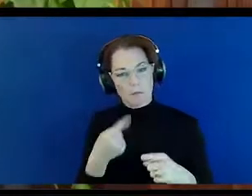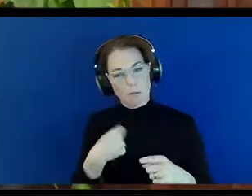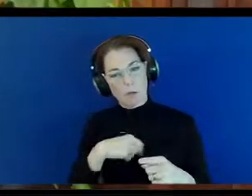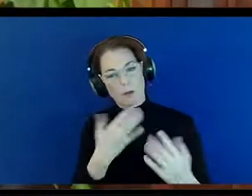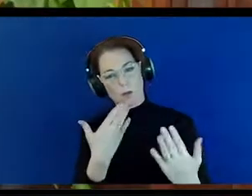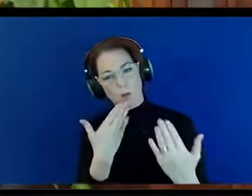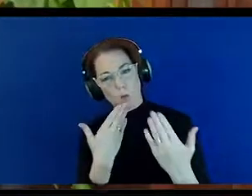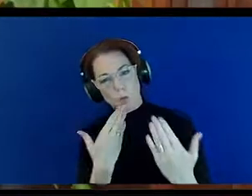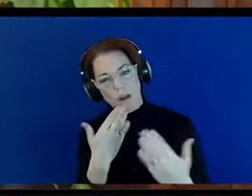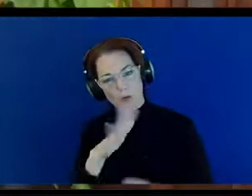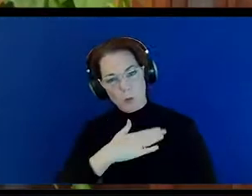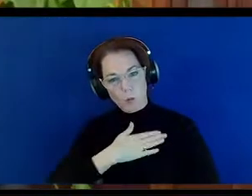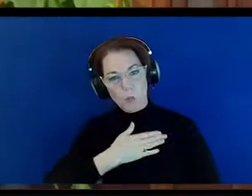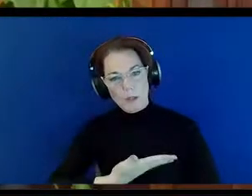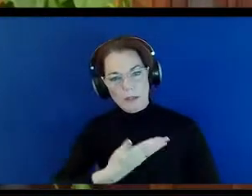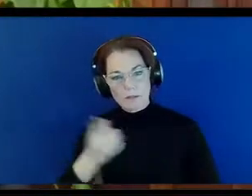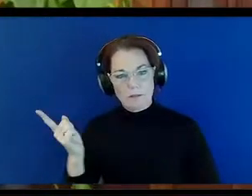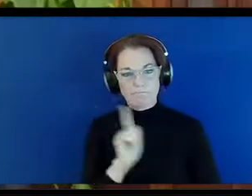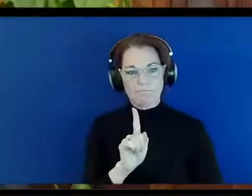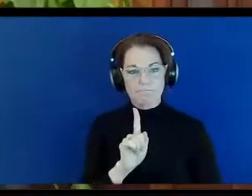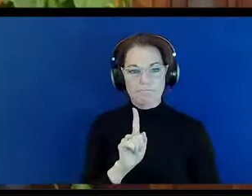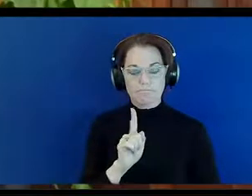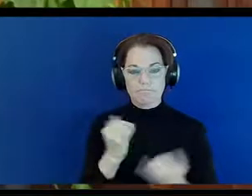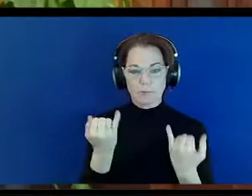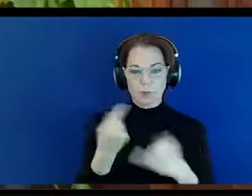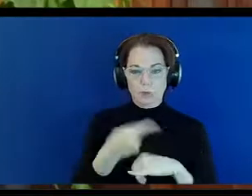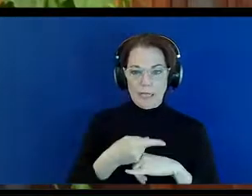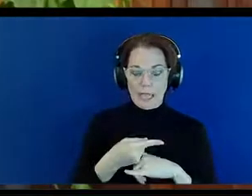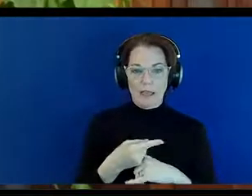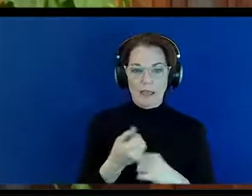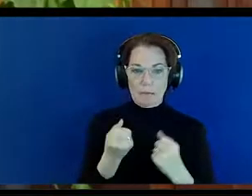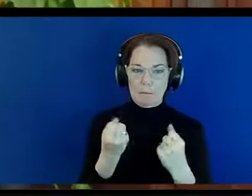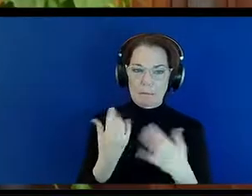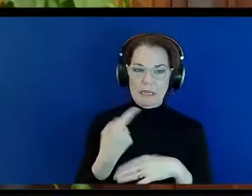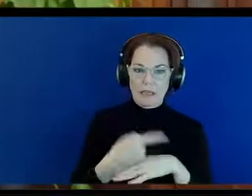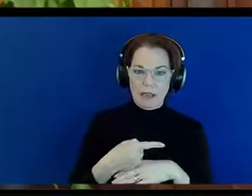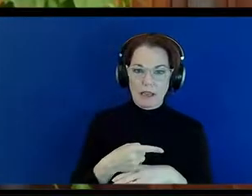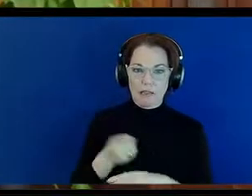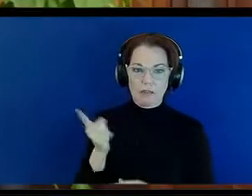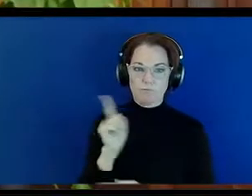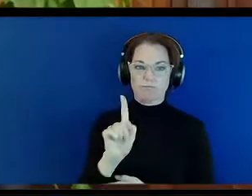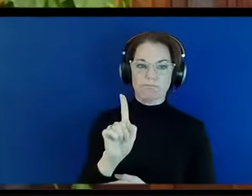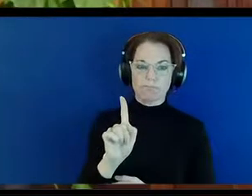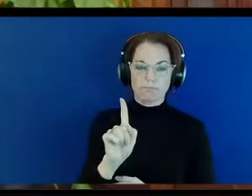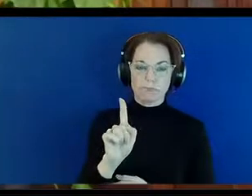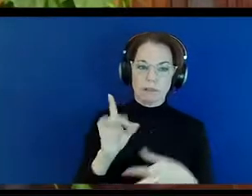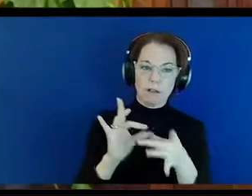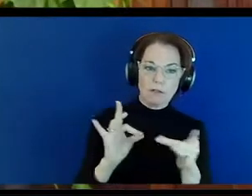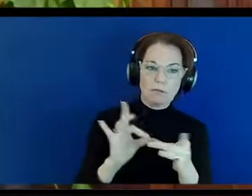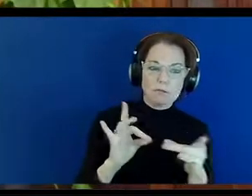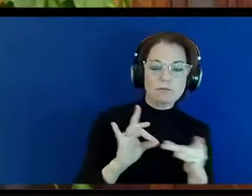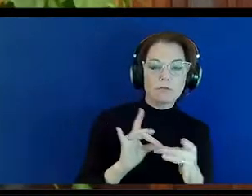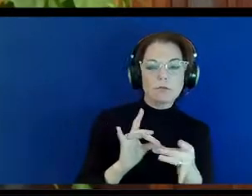your willingness to be here today and on so many other days to help move this legislation